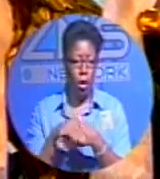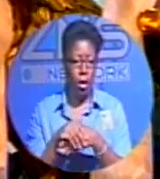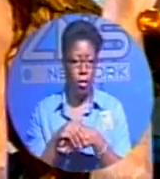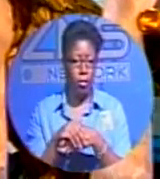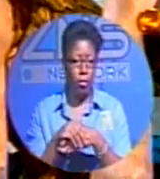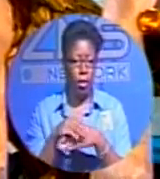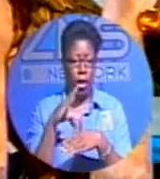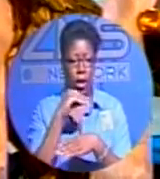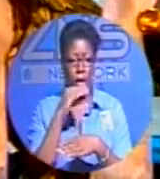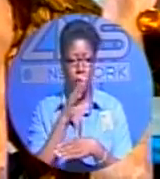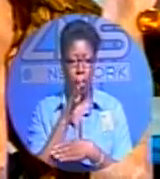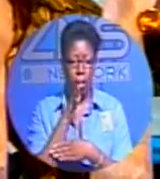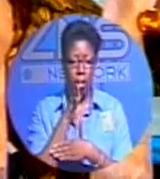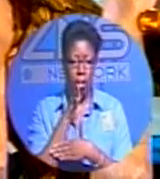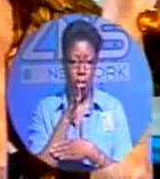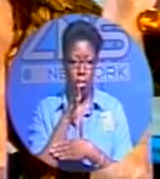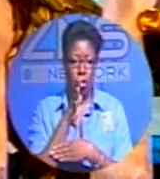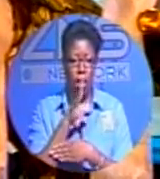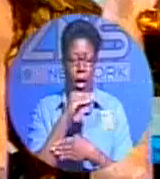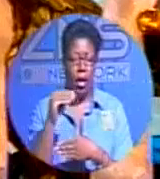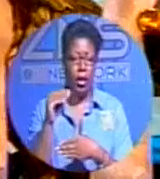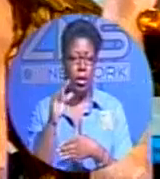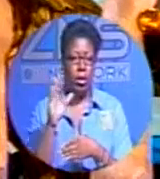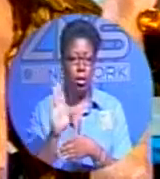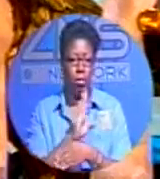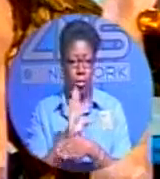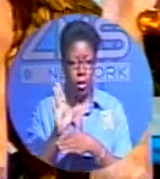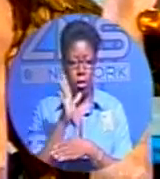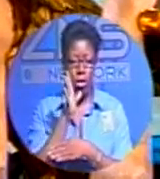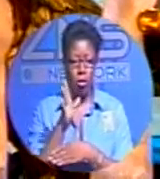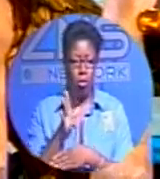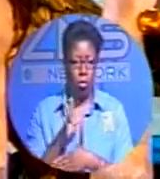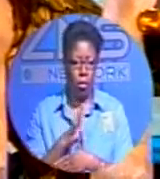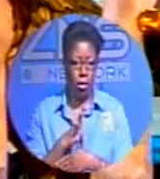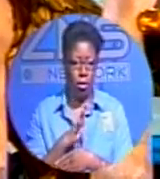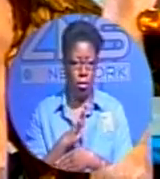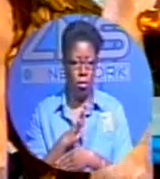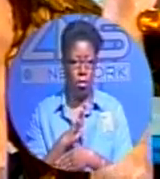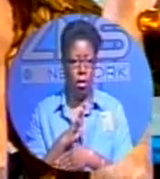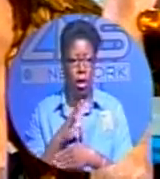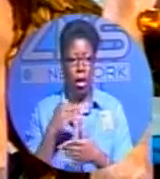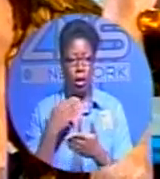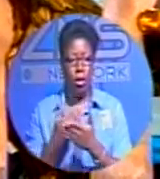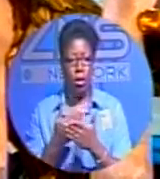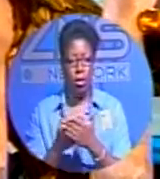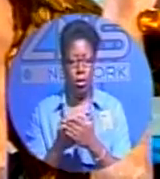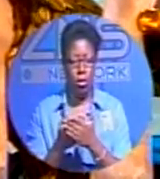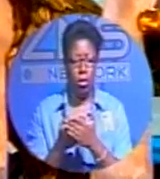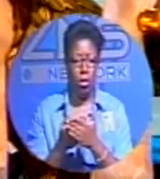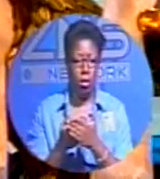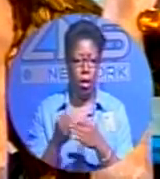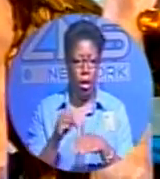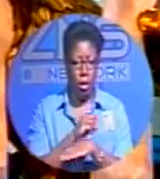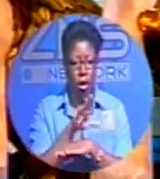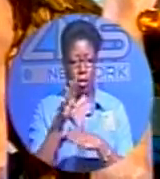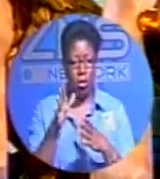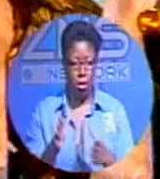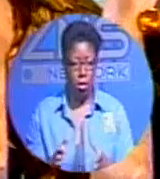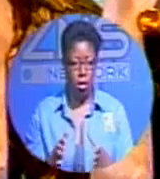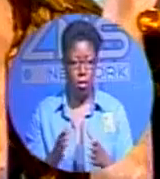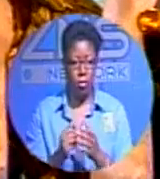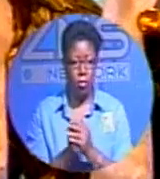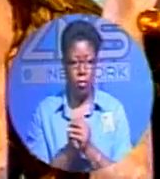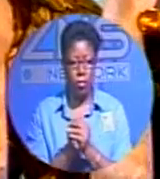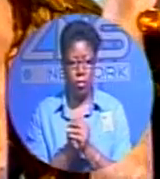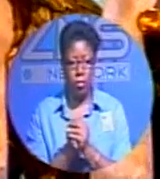successful mother, a successful businesswoman, a successful counselor, a successful great friend,